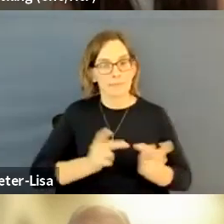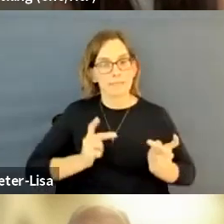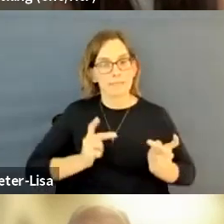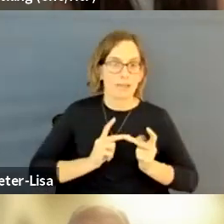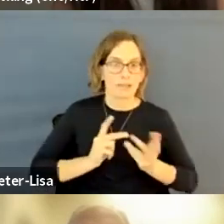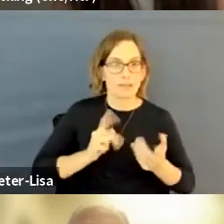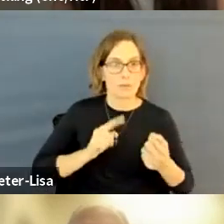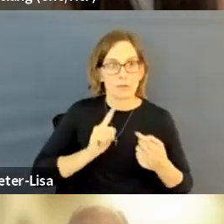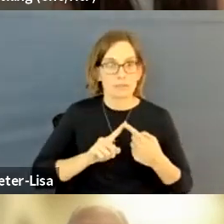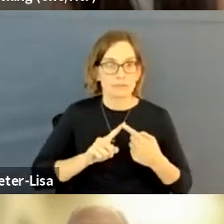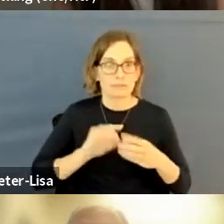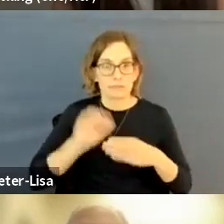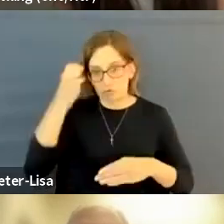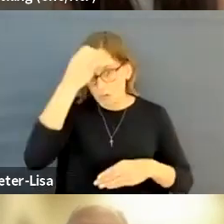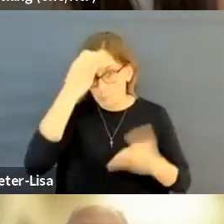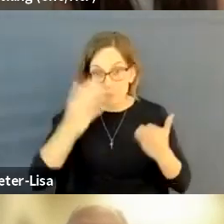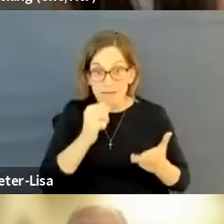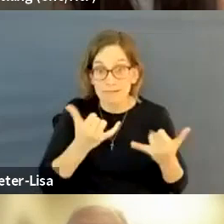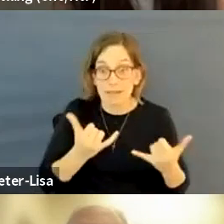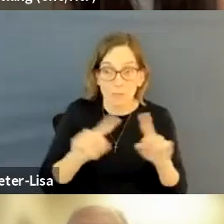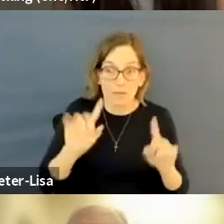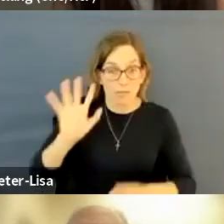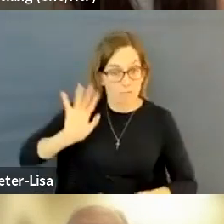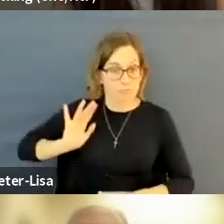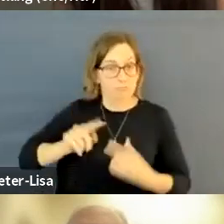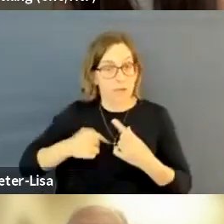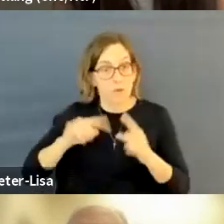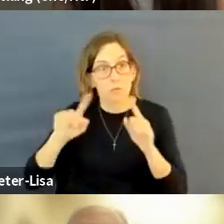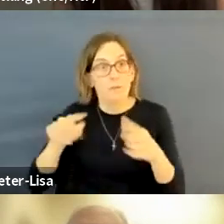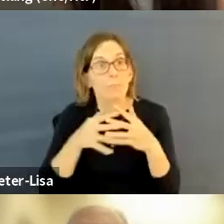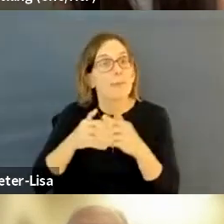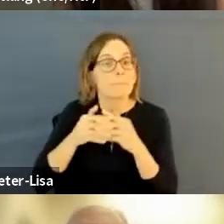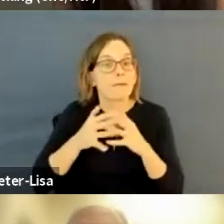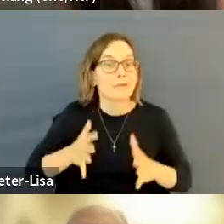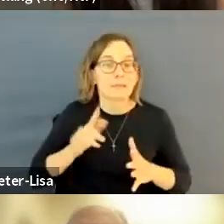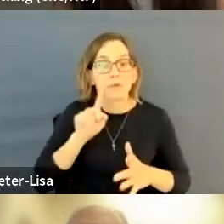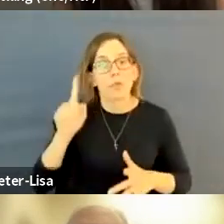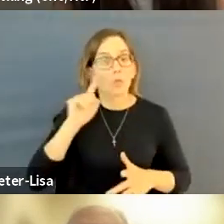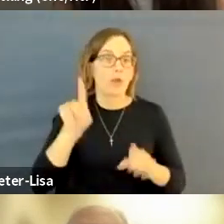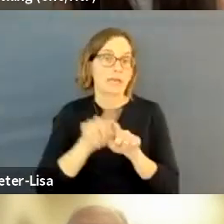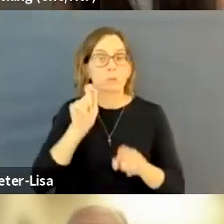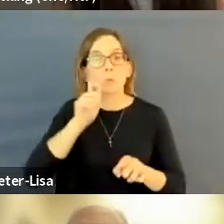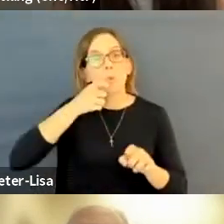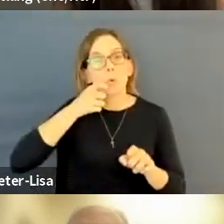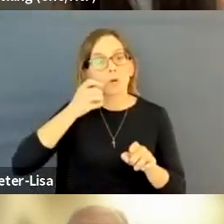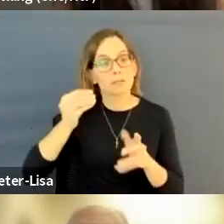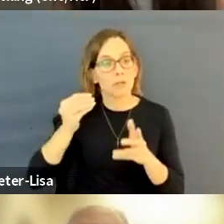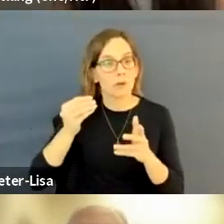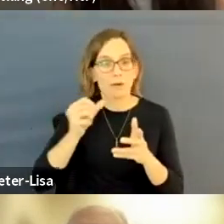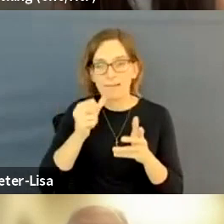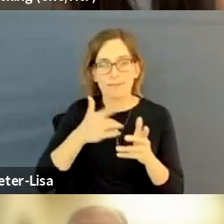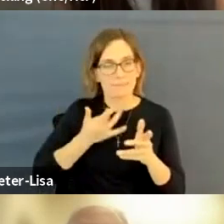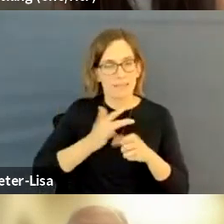Europe, especially maybe not now, but when I was there, Americans were so cool. And so I didn't ever feel